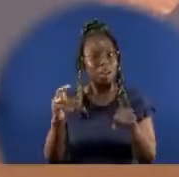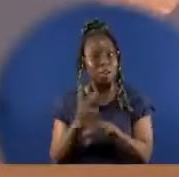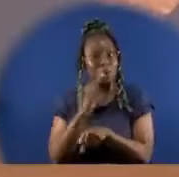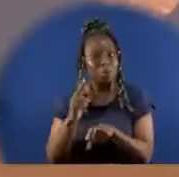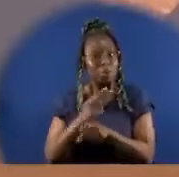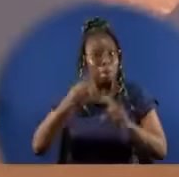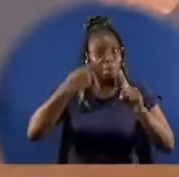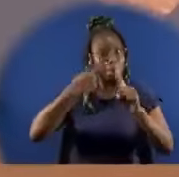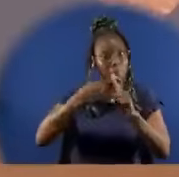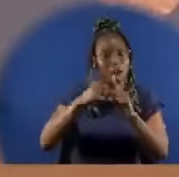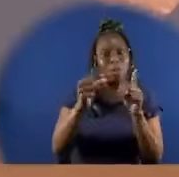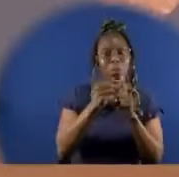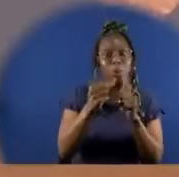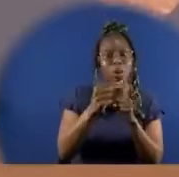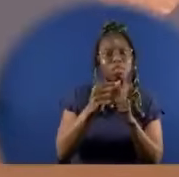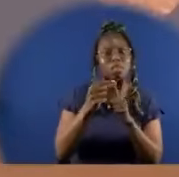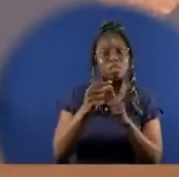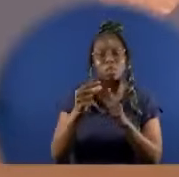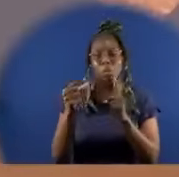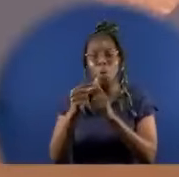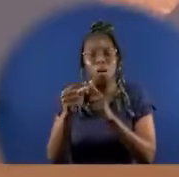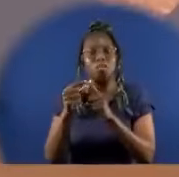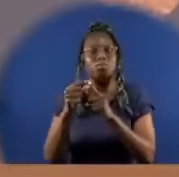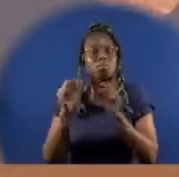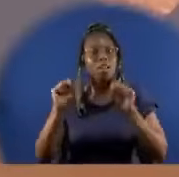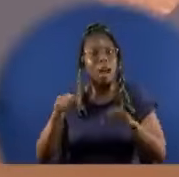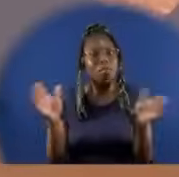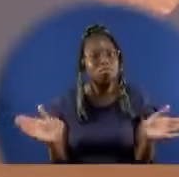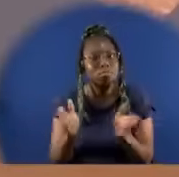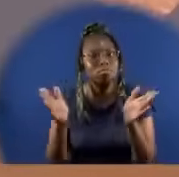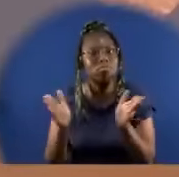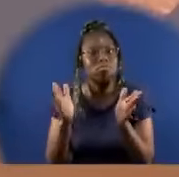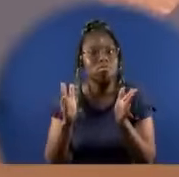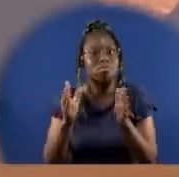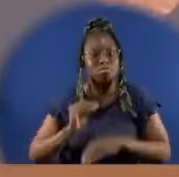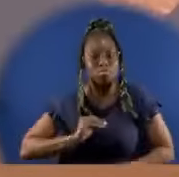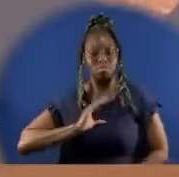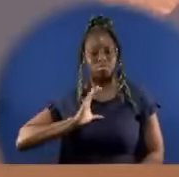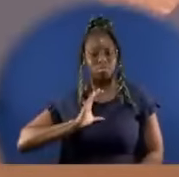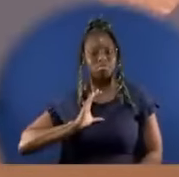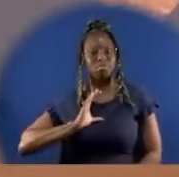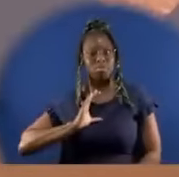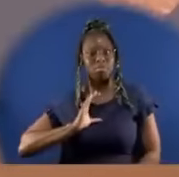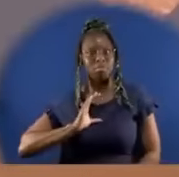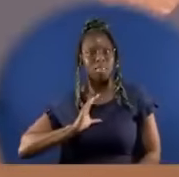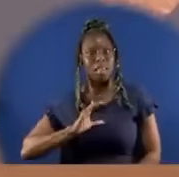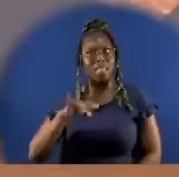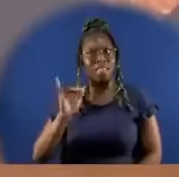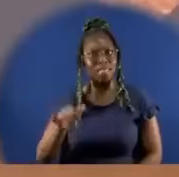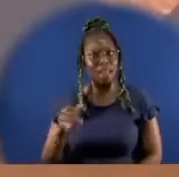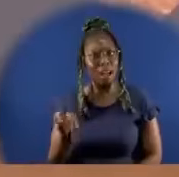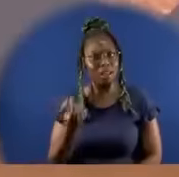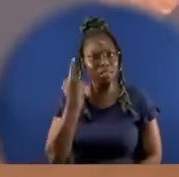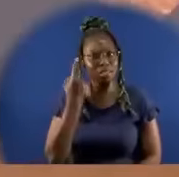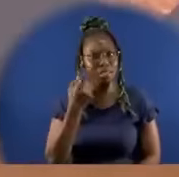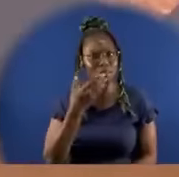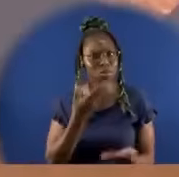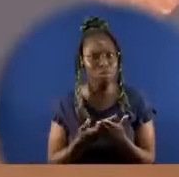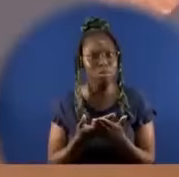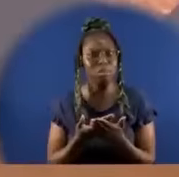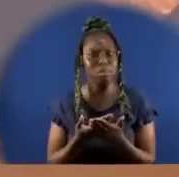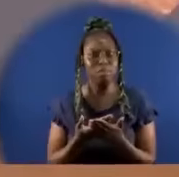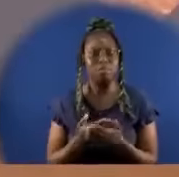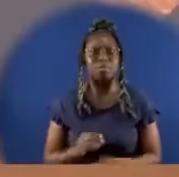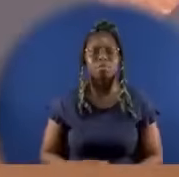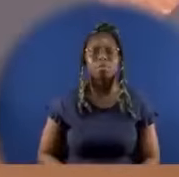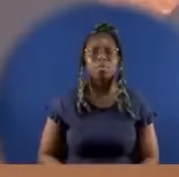to encourage, words to uplift. And my brothers and sisters, it makes sense that we do this, but listen, let me tell you